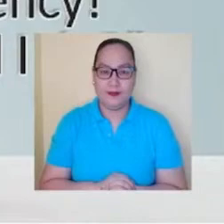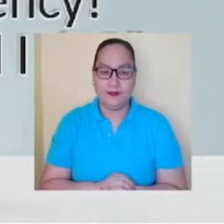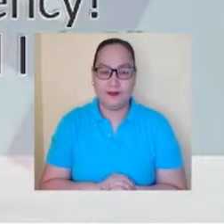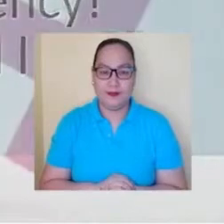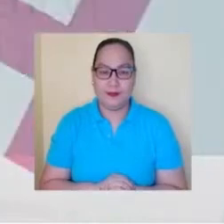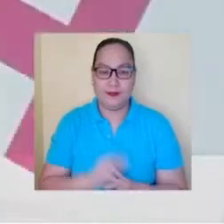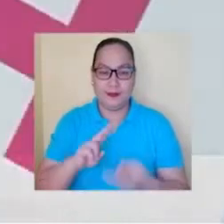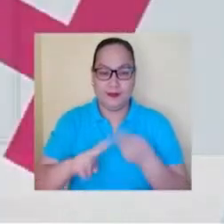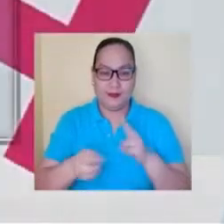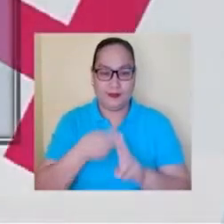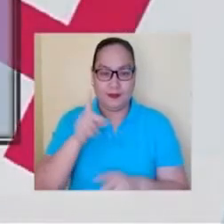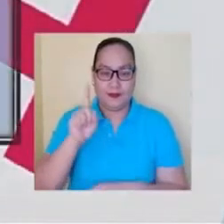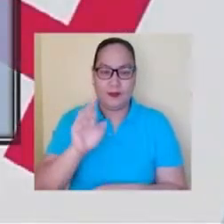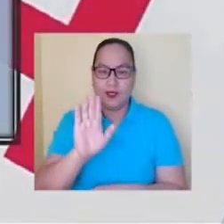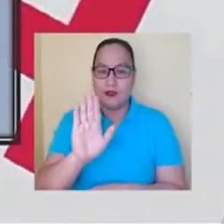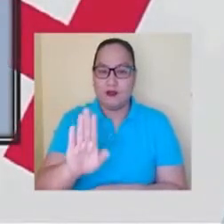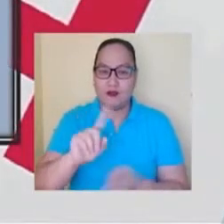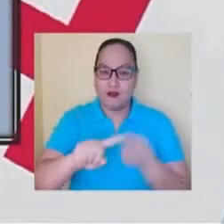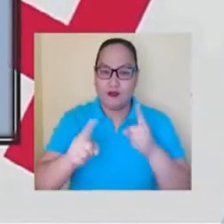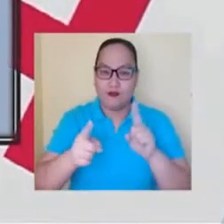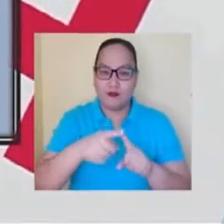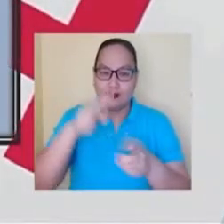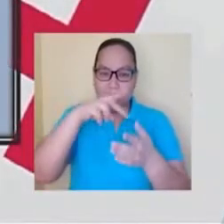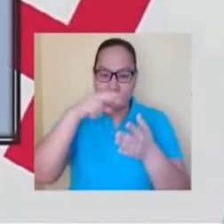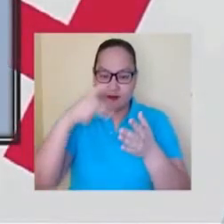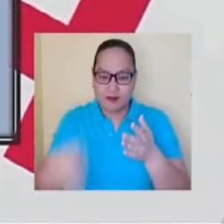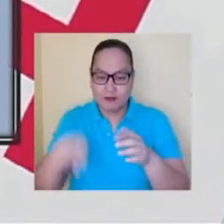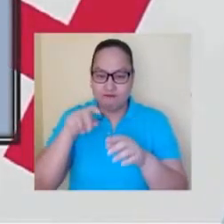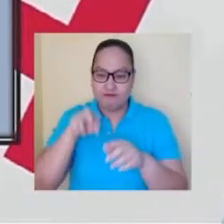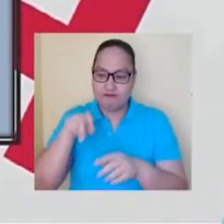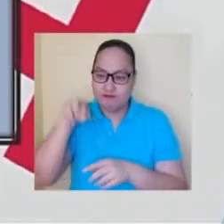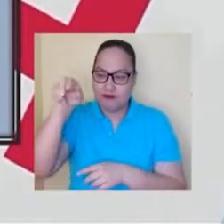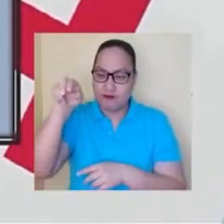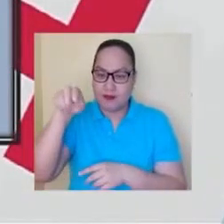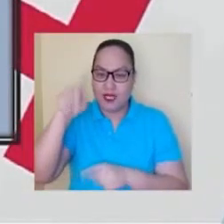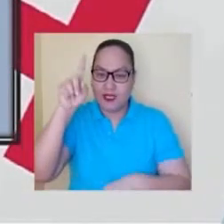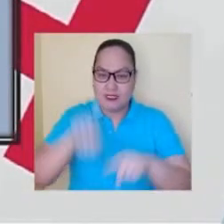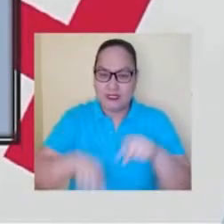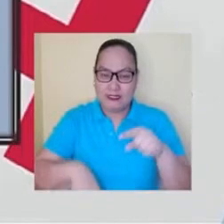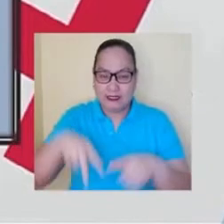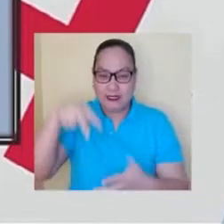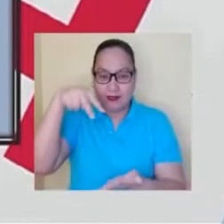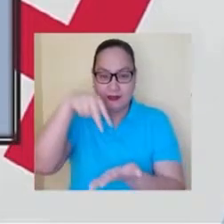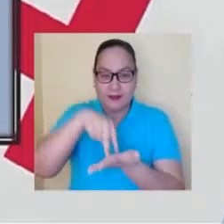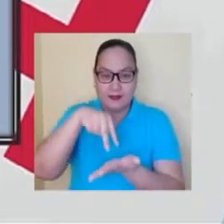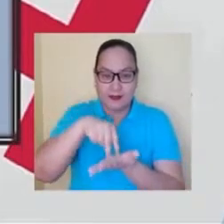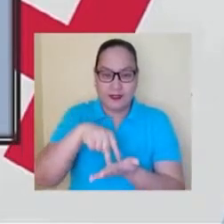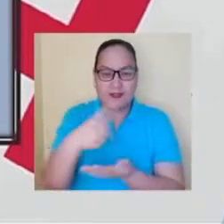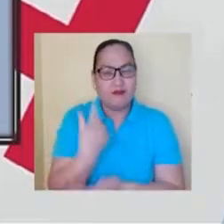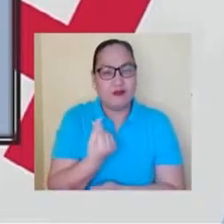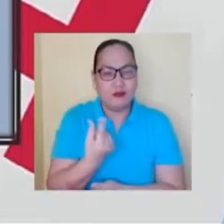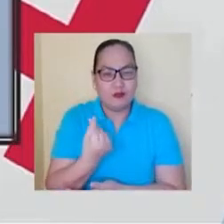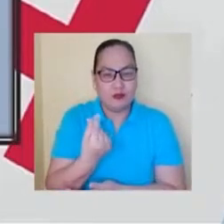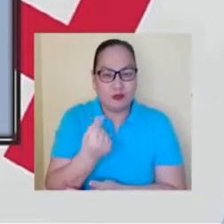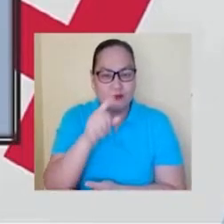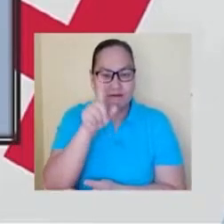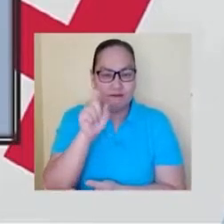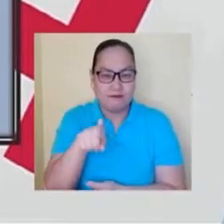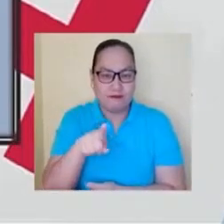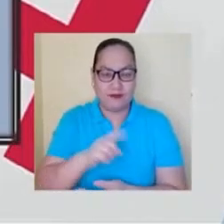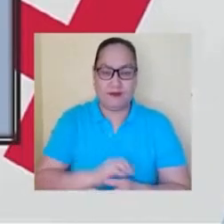1. Your friend falls down the stairs and he can hardly stand. What will he do?